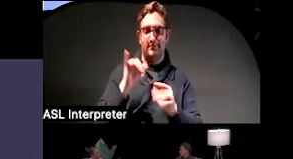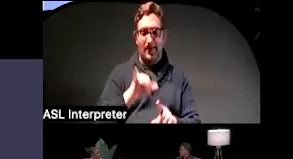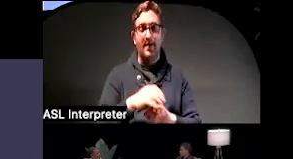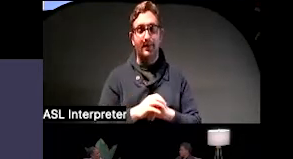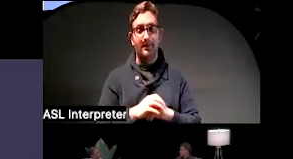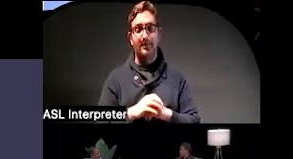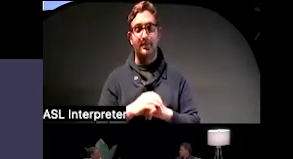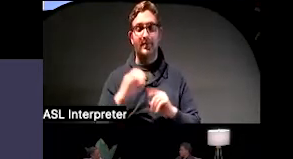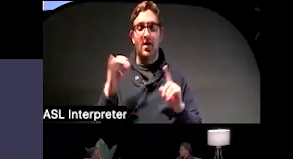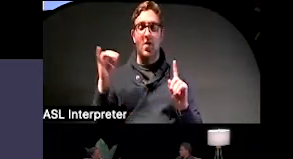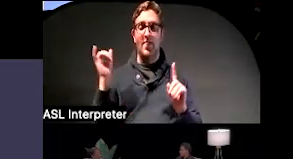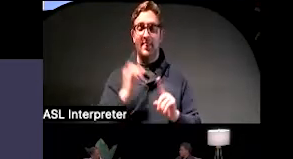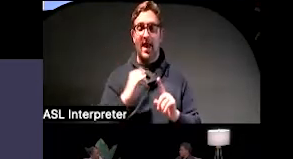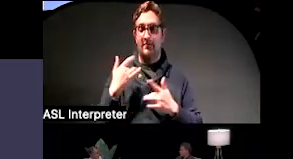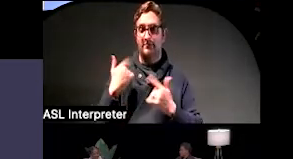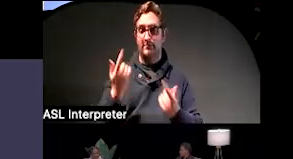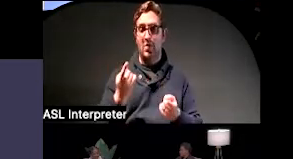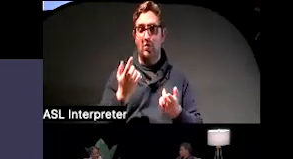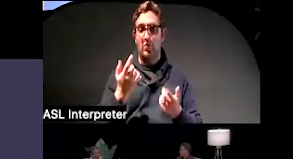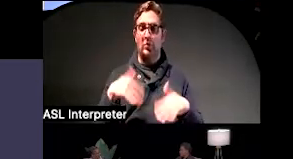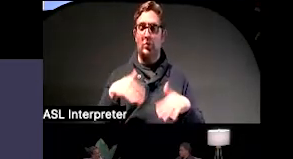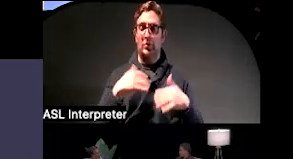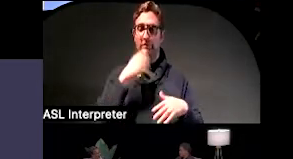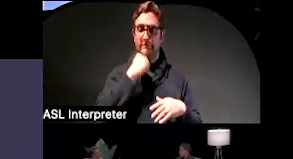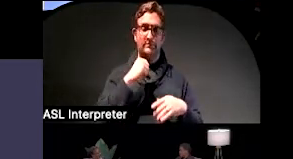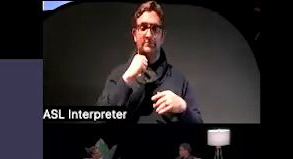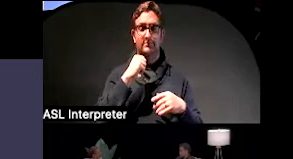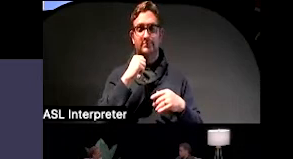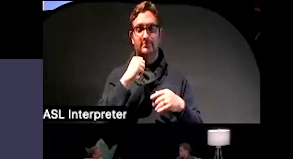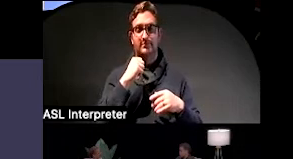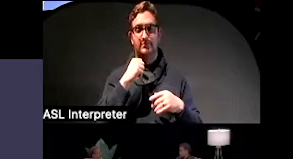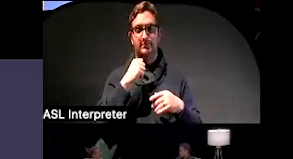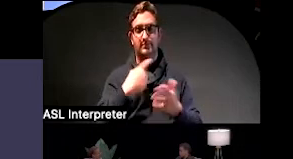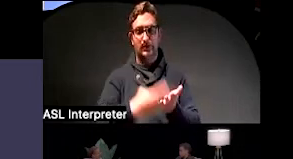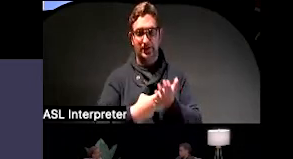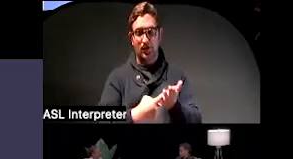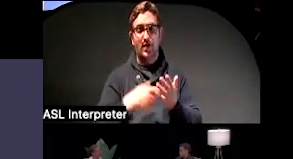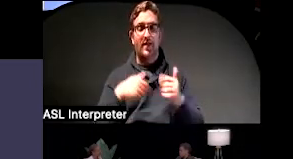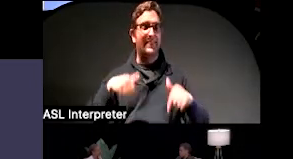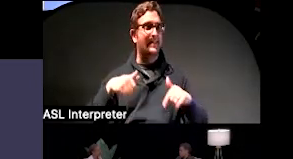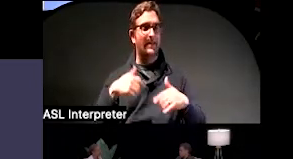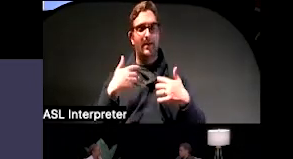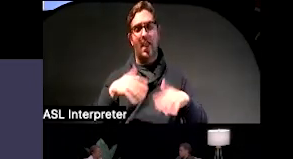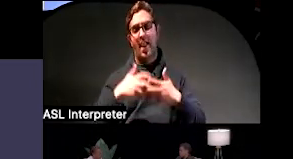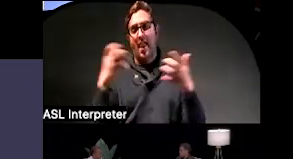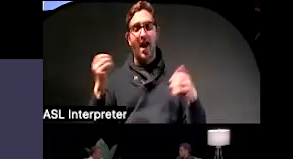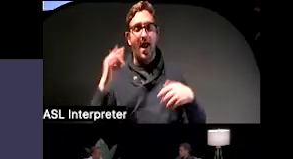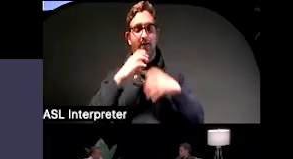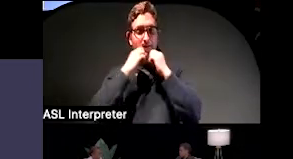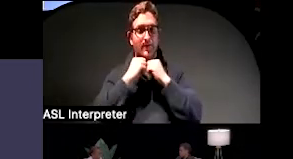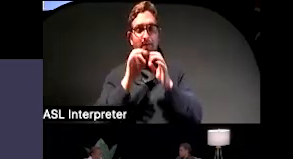such a rich conversation. Today has been such a rich and meaningful conversation to so